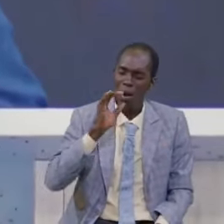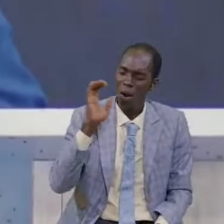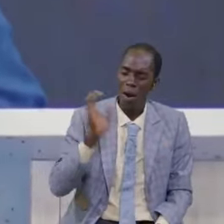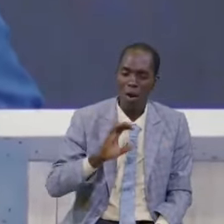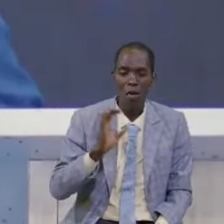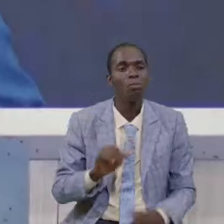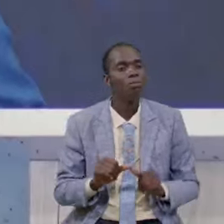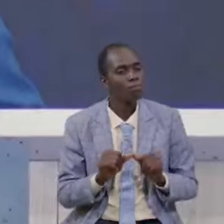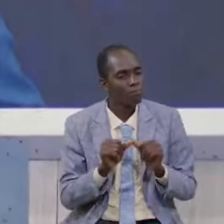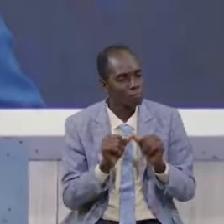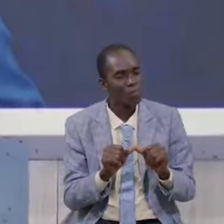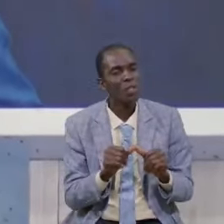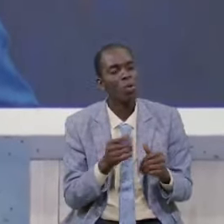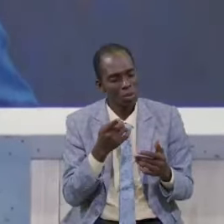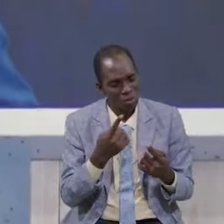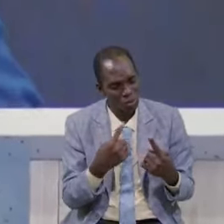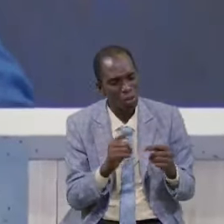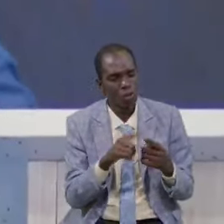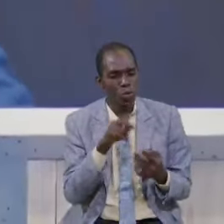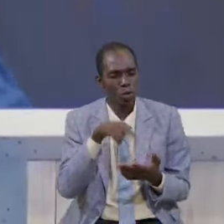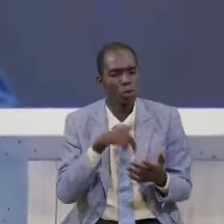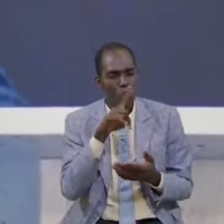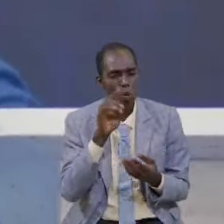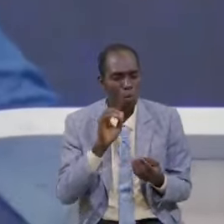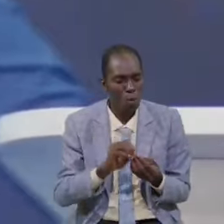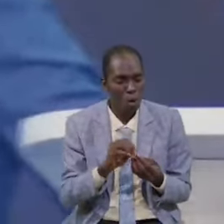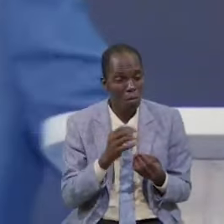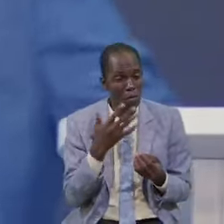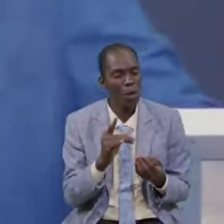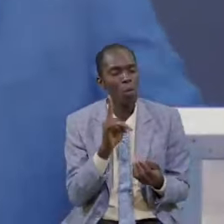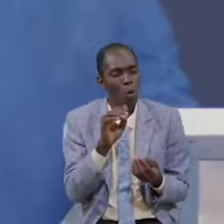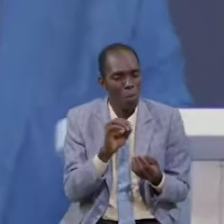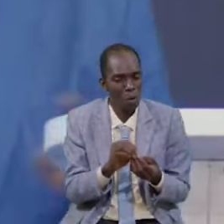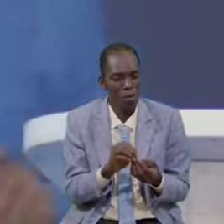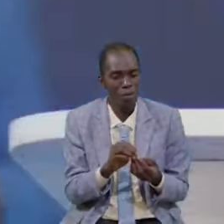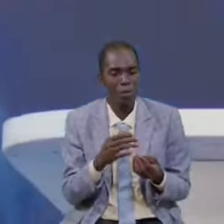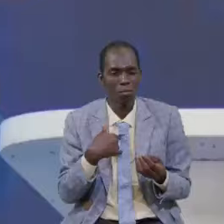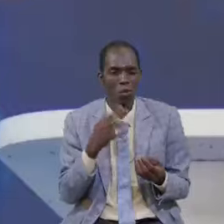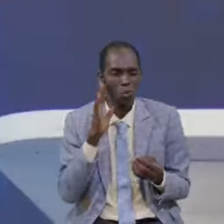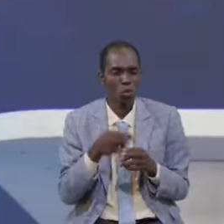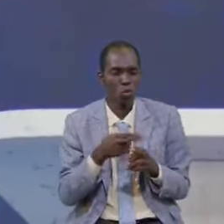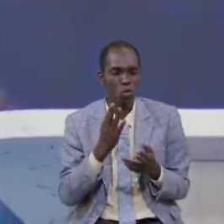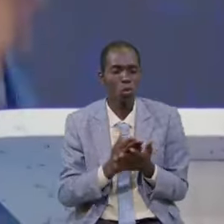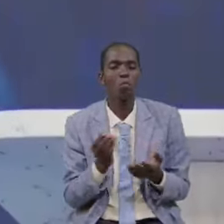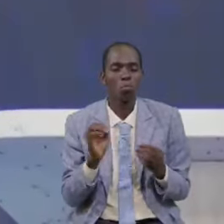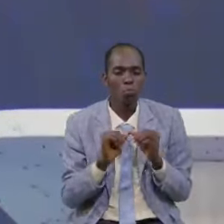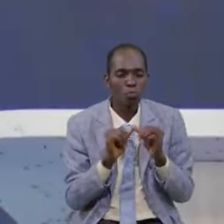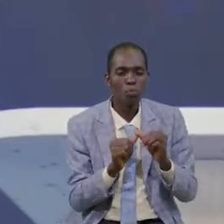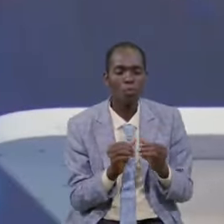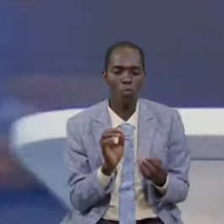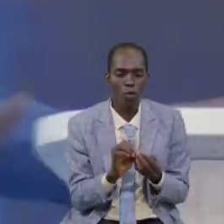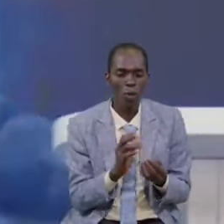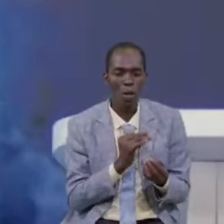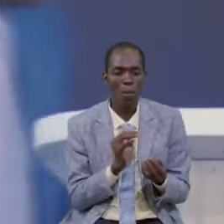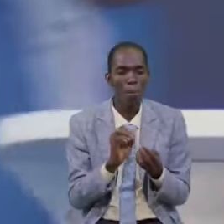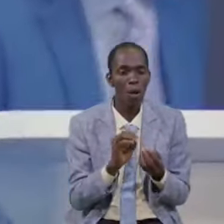page more. After that, another one page more. "I'll soon stop," another one page more. It is that patience in life.